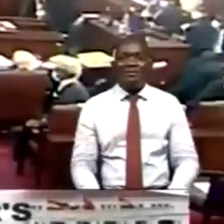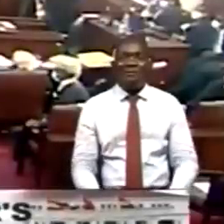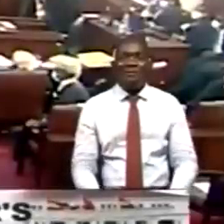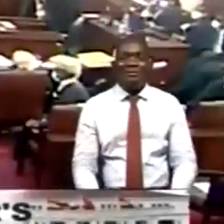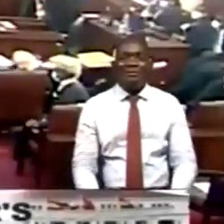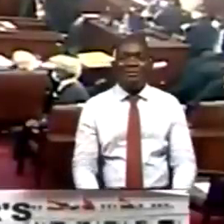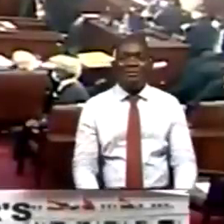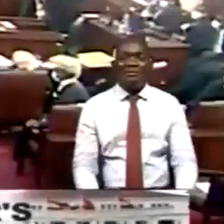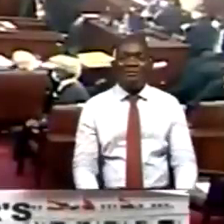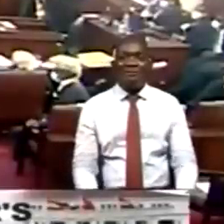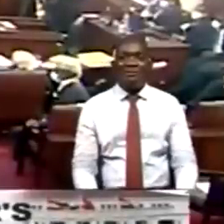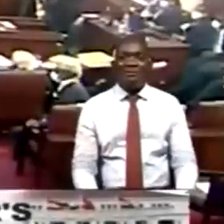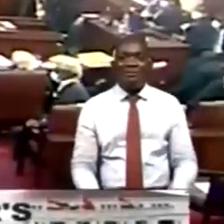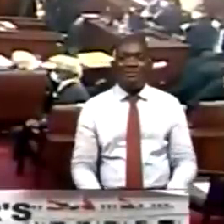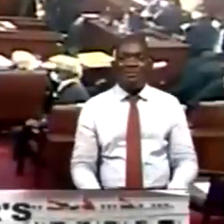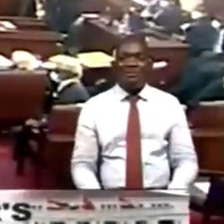Yes.